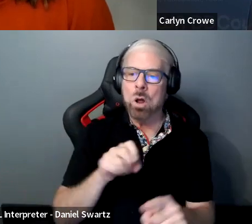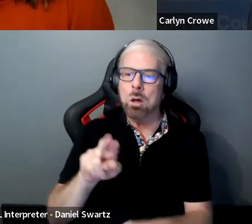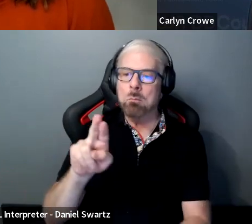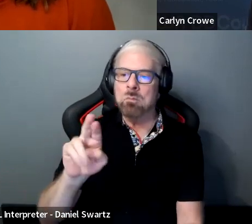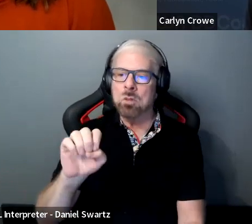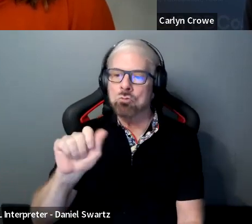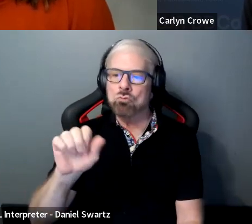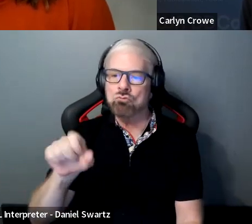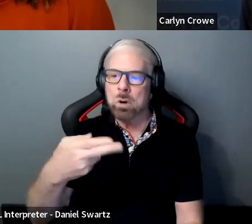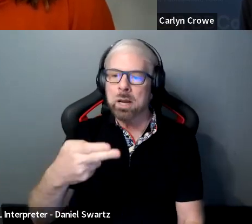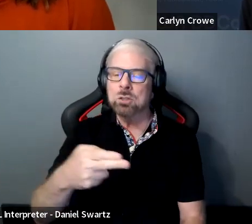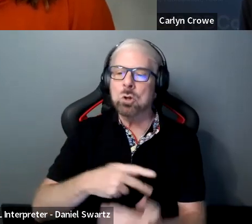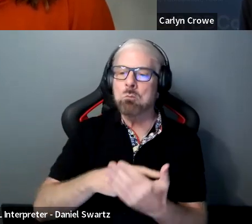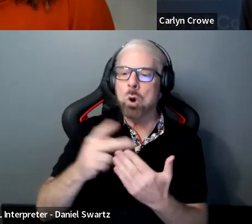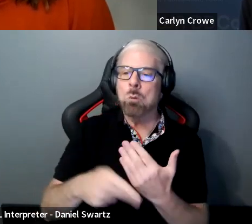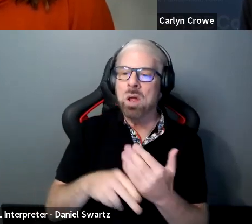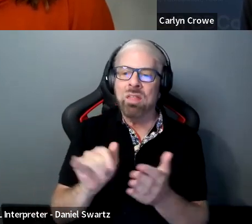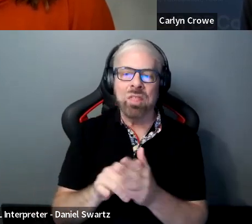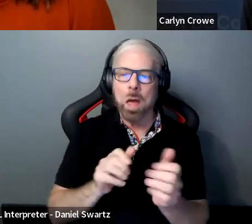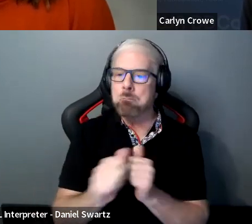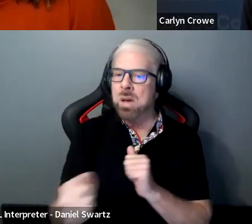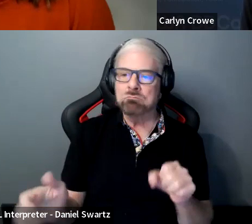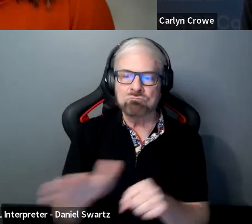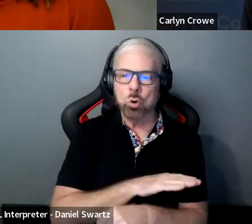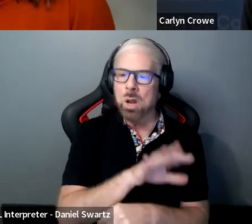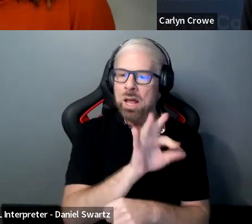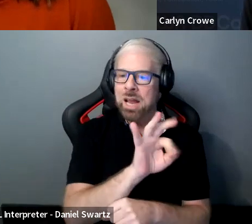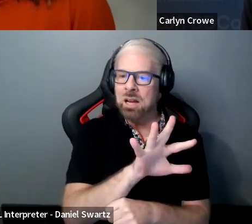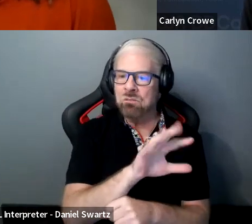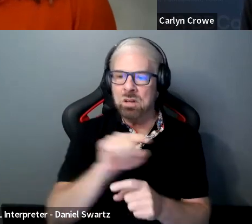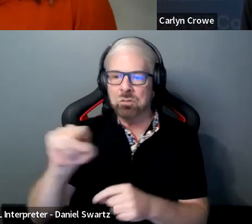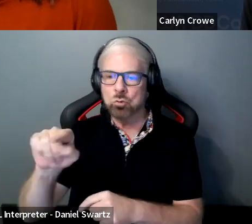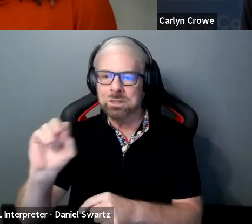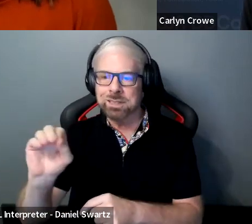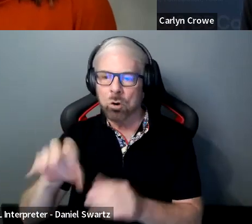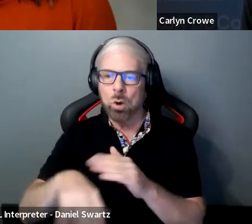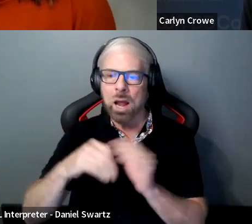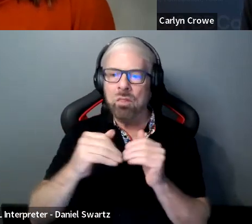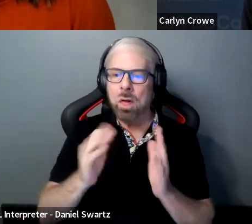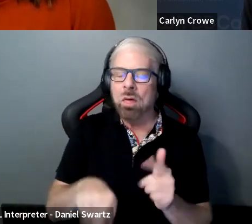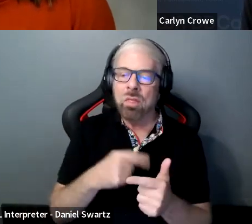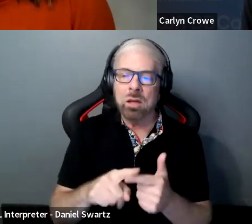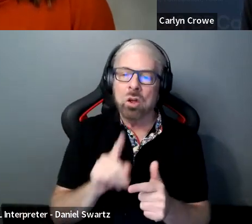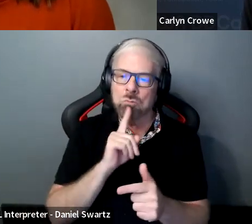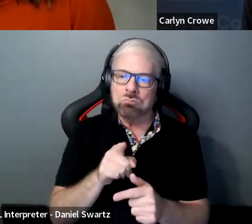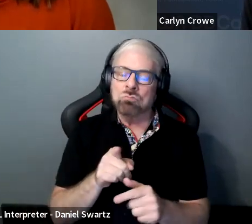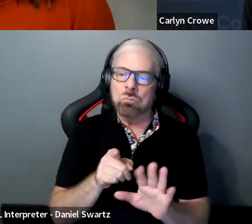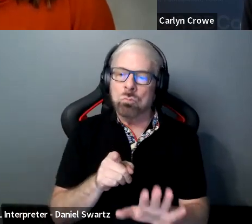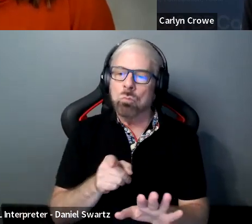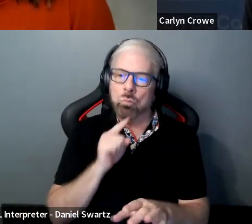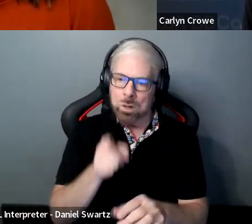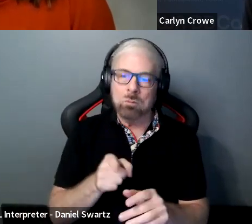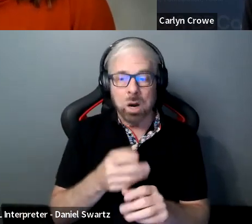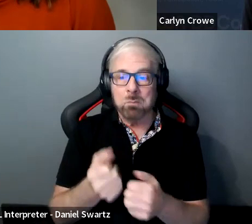passed unanimously, 95-0 out of the House. And so that's well on its way to even beating that end of